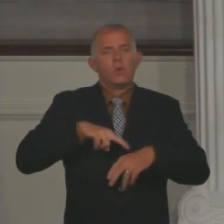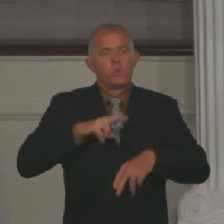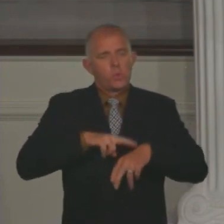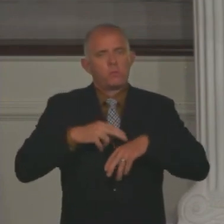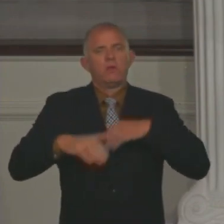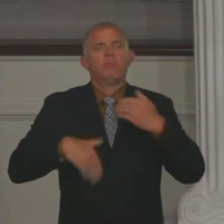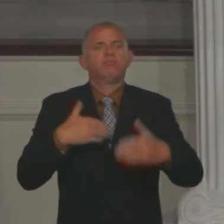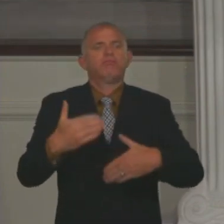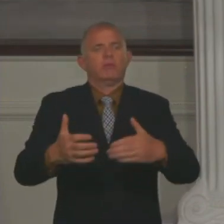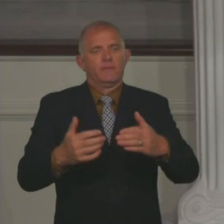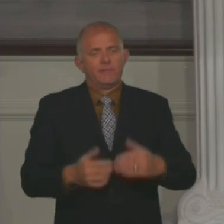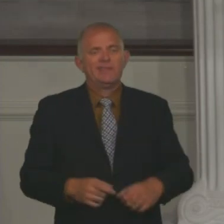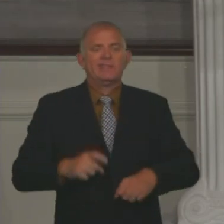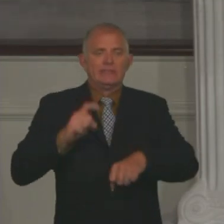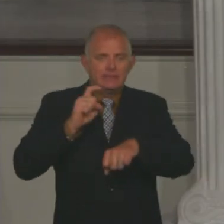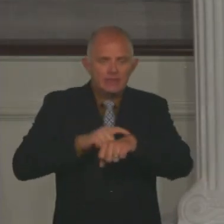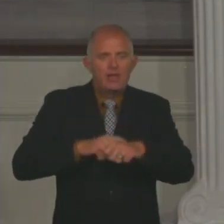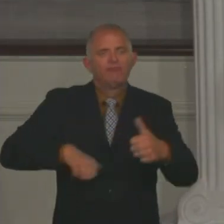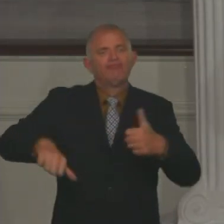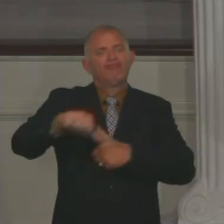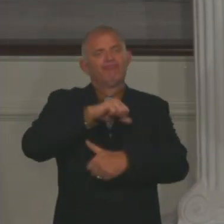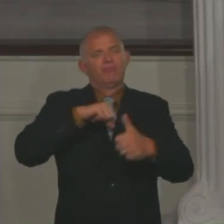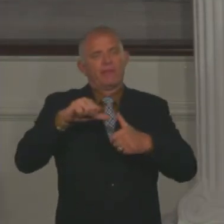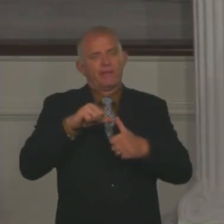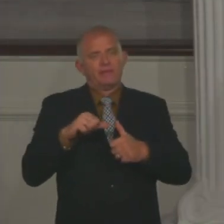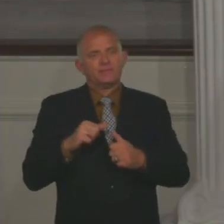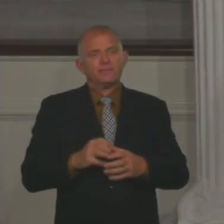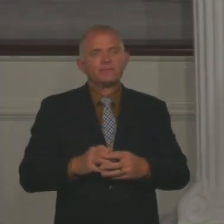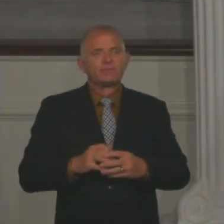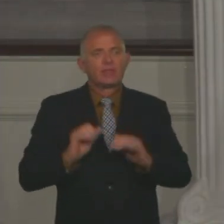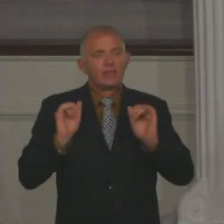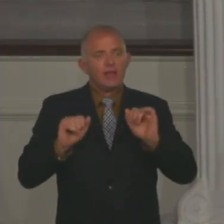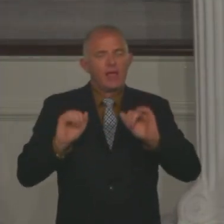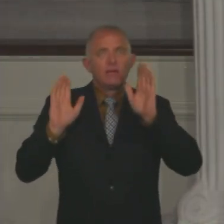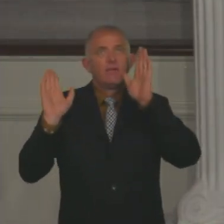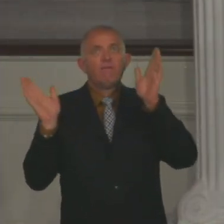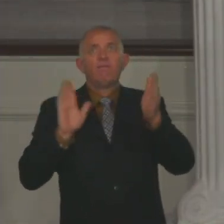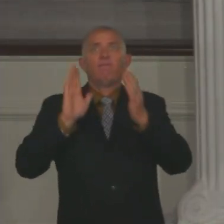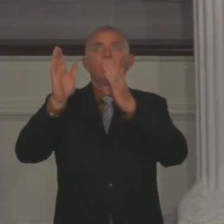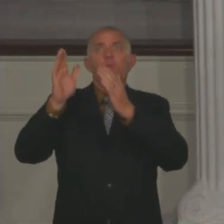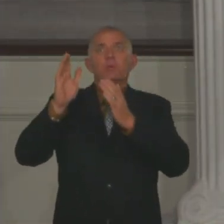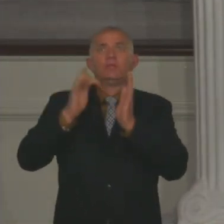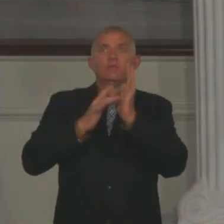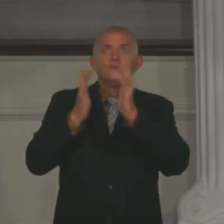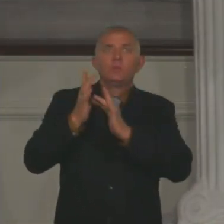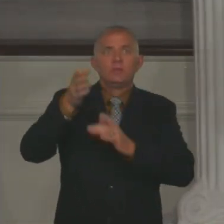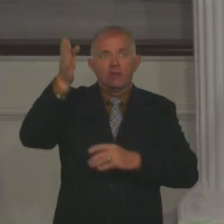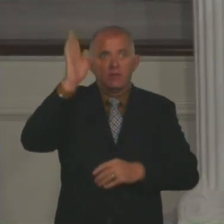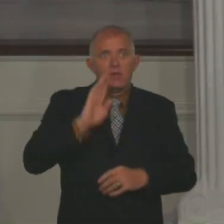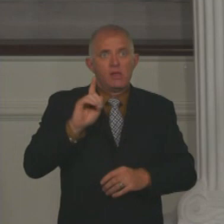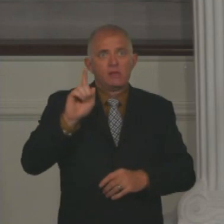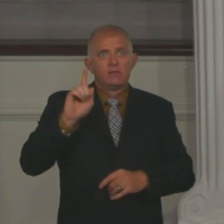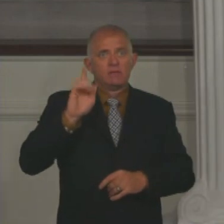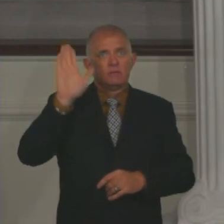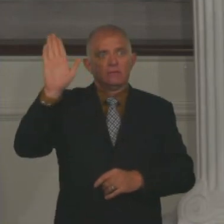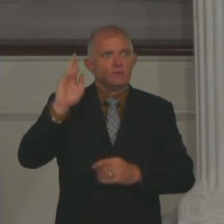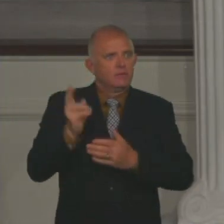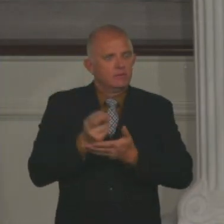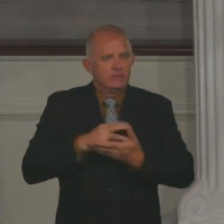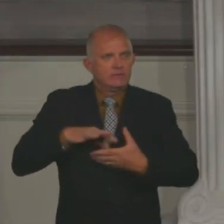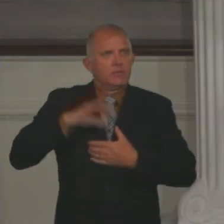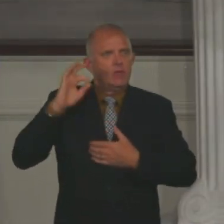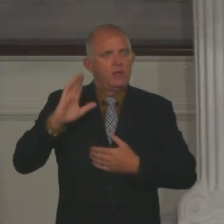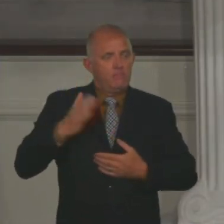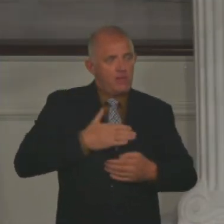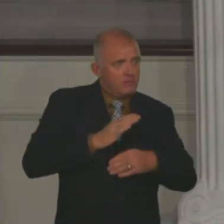time of fellowship, that is revolving around the person of Jesus, of God, of spiritual things. That's not talking about our business or the